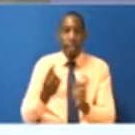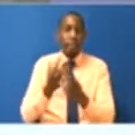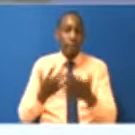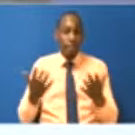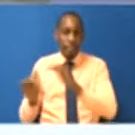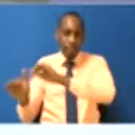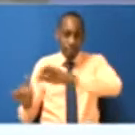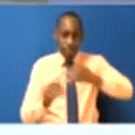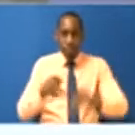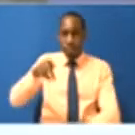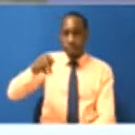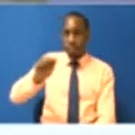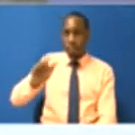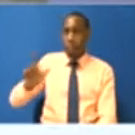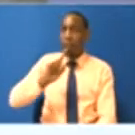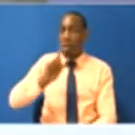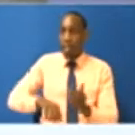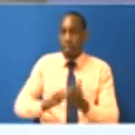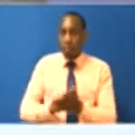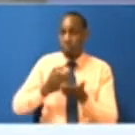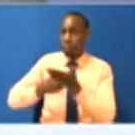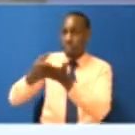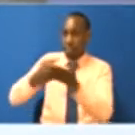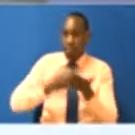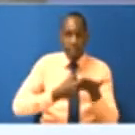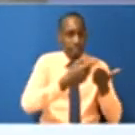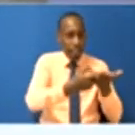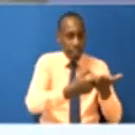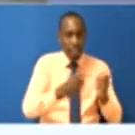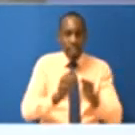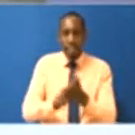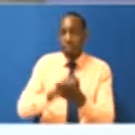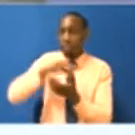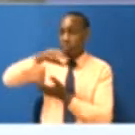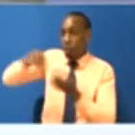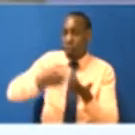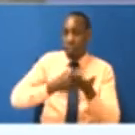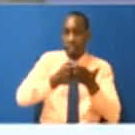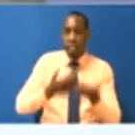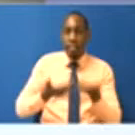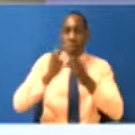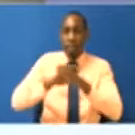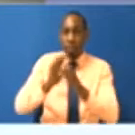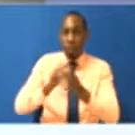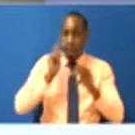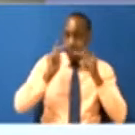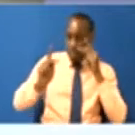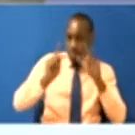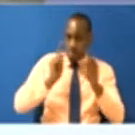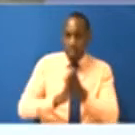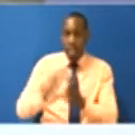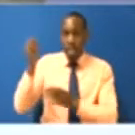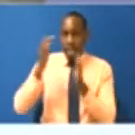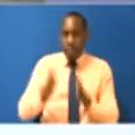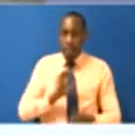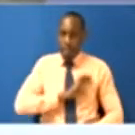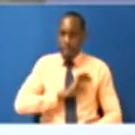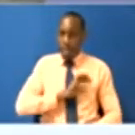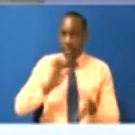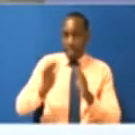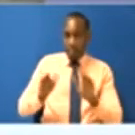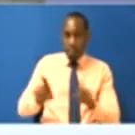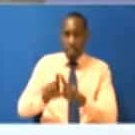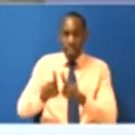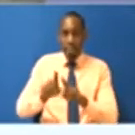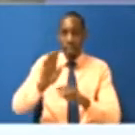that and paulo lind says debates even chaotic ones offer a great insight to a politician's character